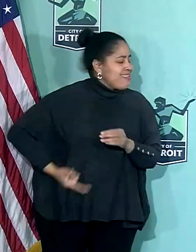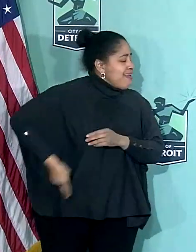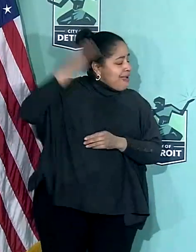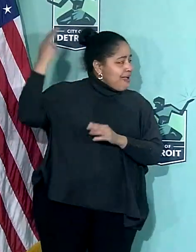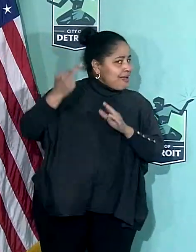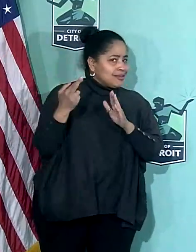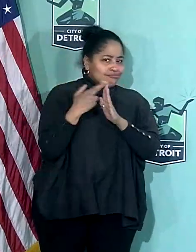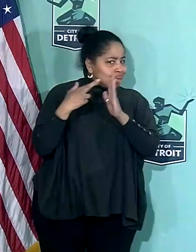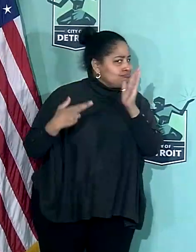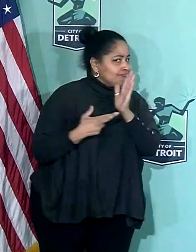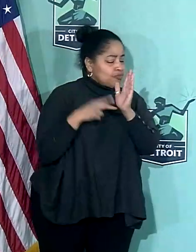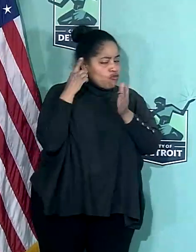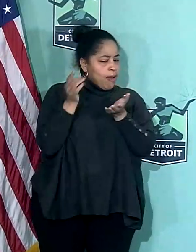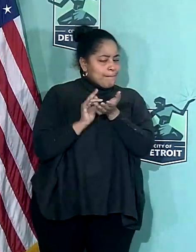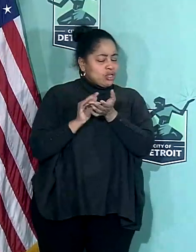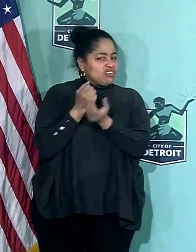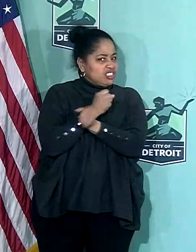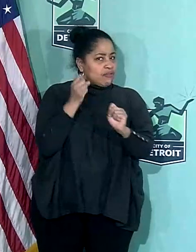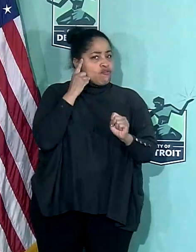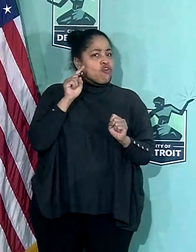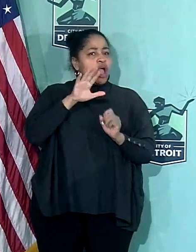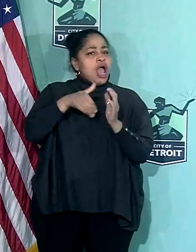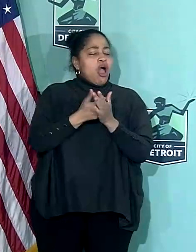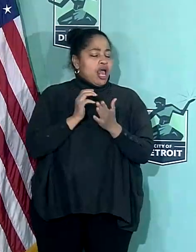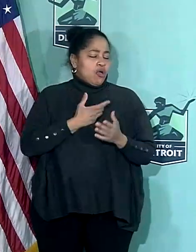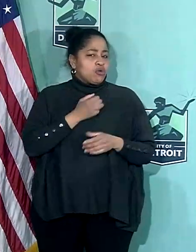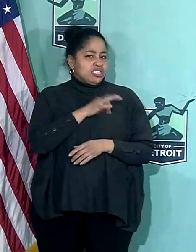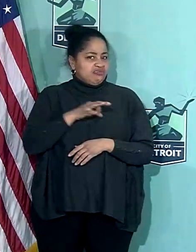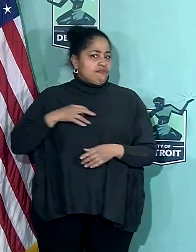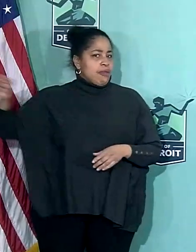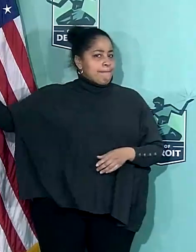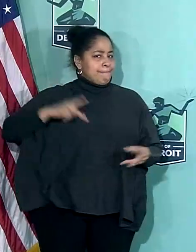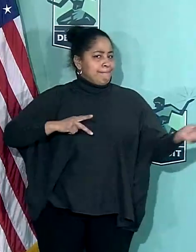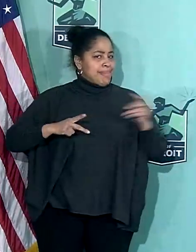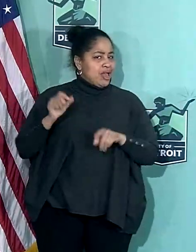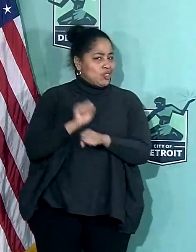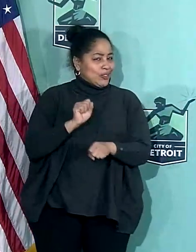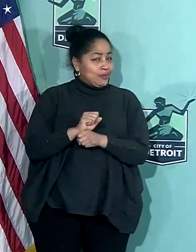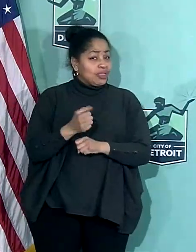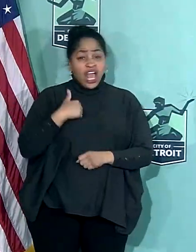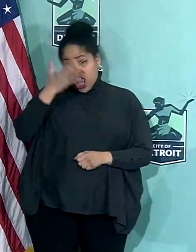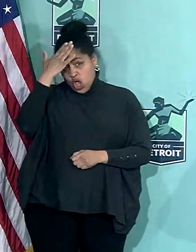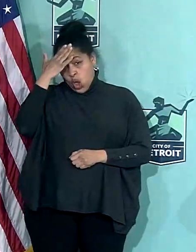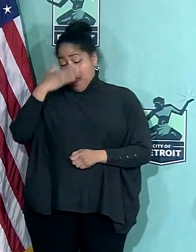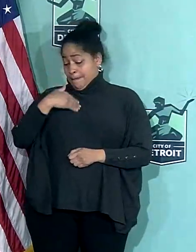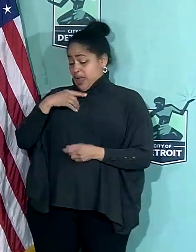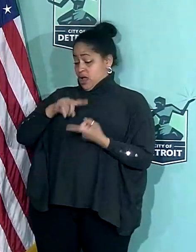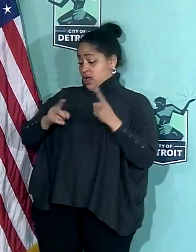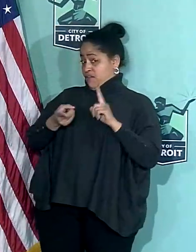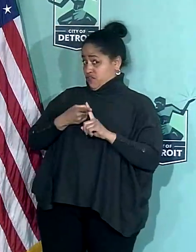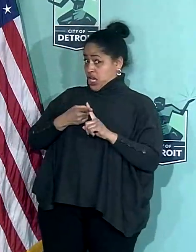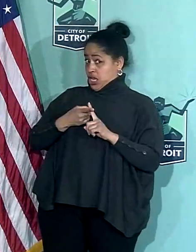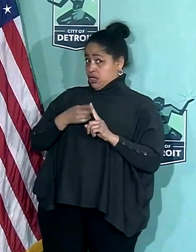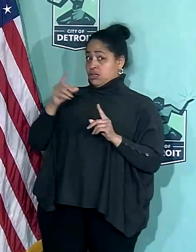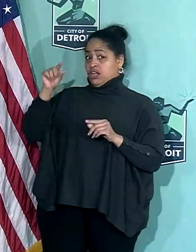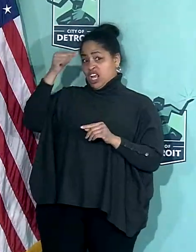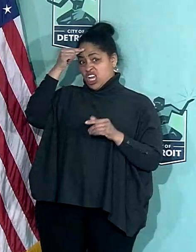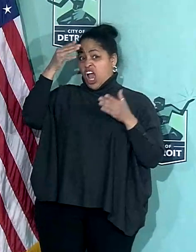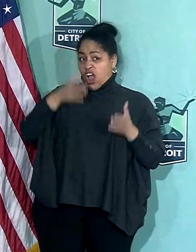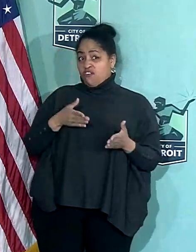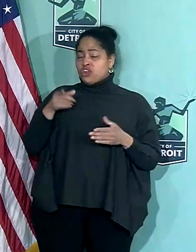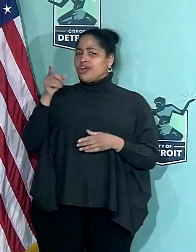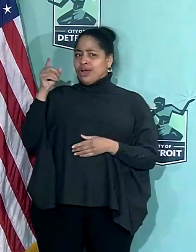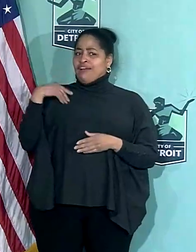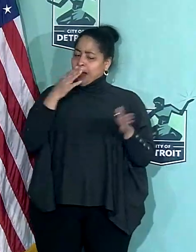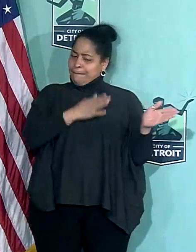medical safety for bringing our employers back. And I know my friend the governor has a whole plan that she calls Safer at